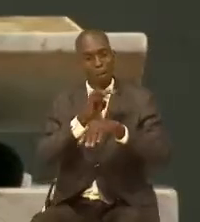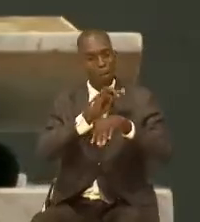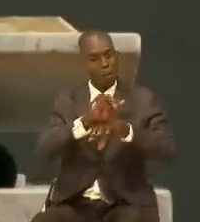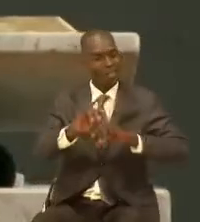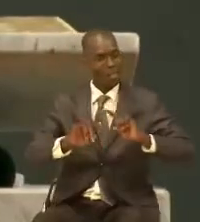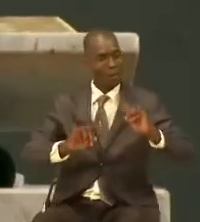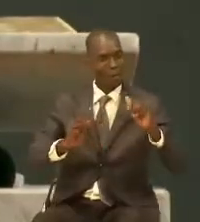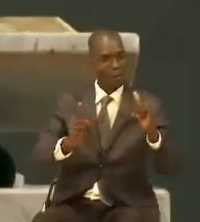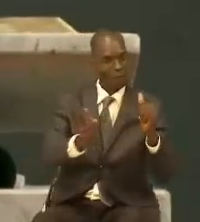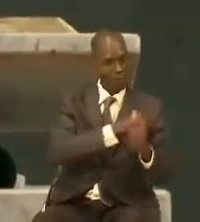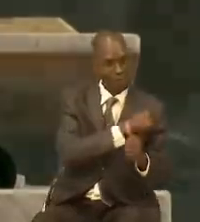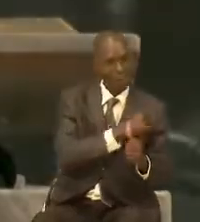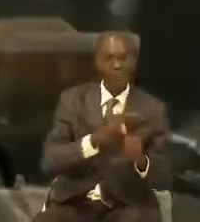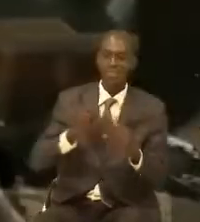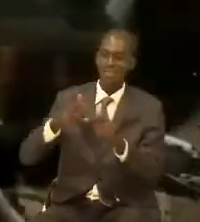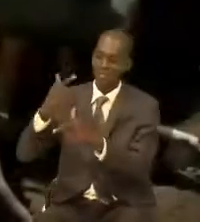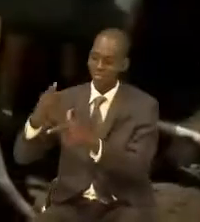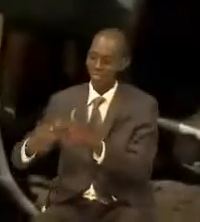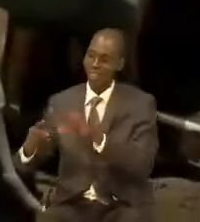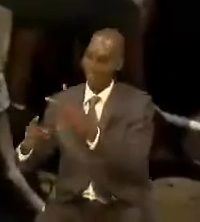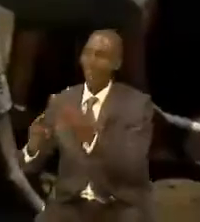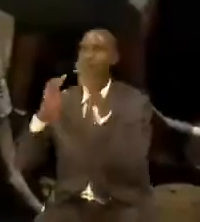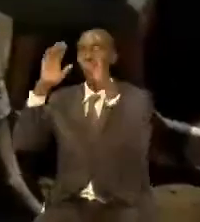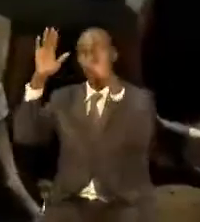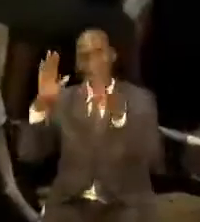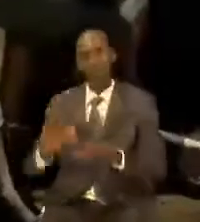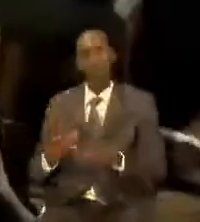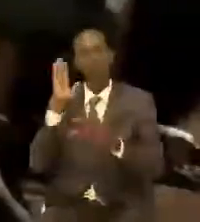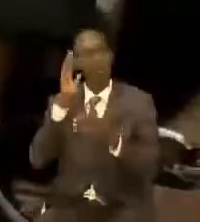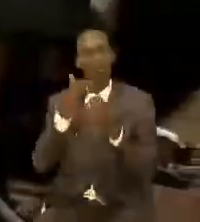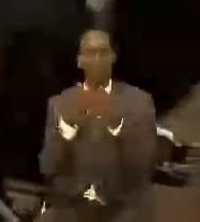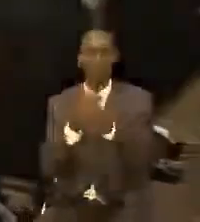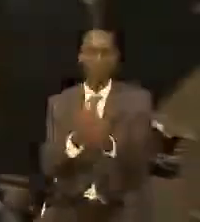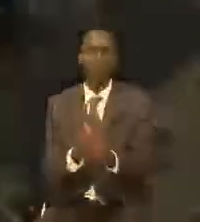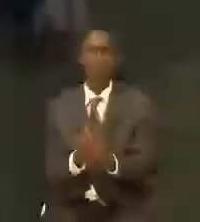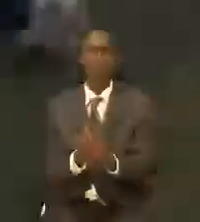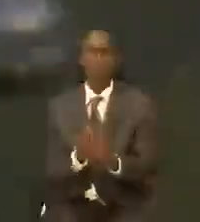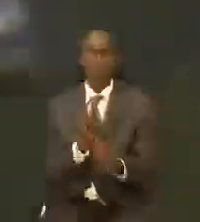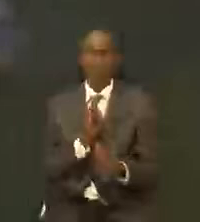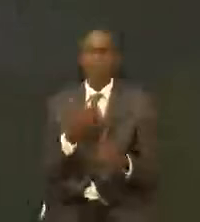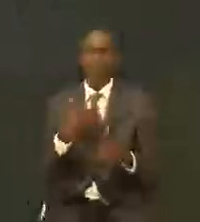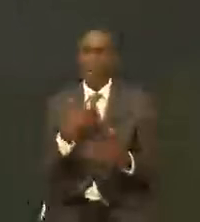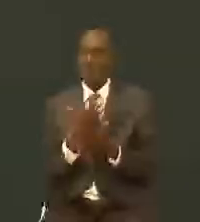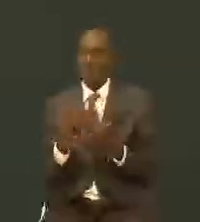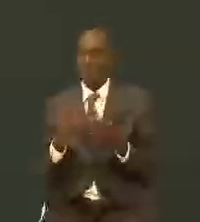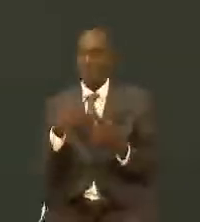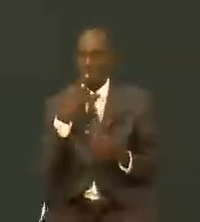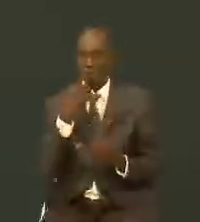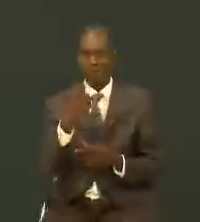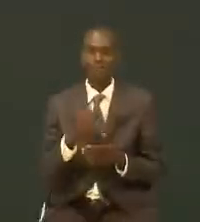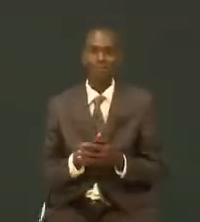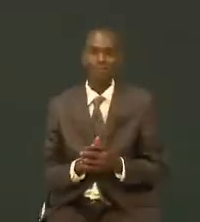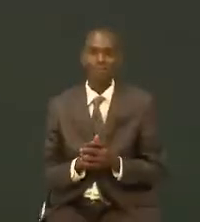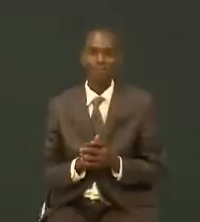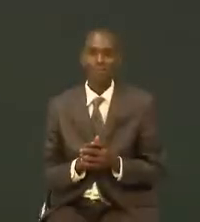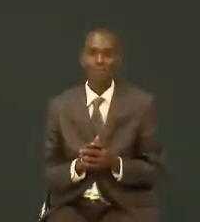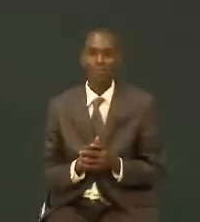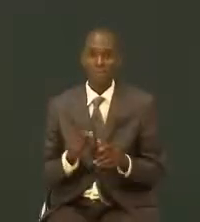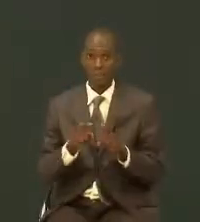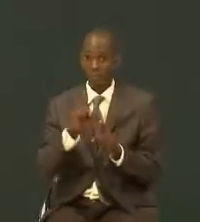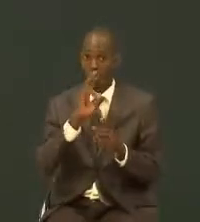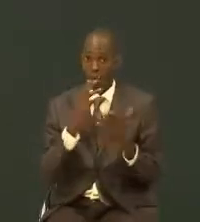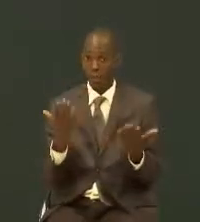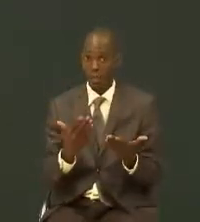the miracle will follow can i tell you something as you are there paying attention to the